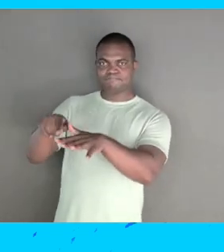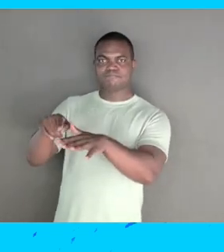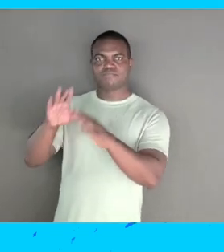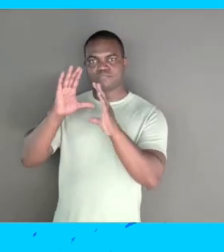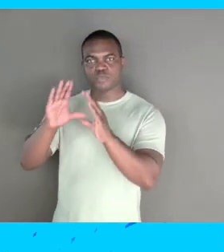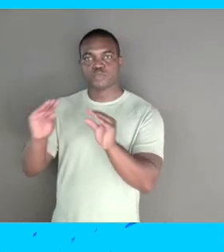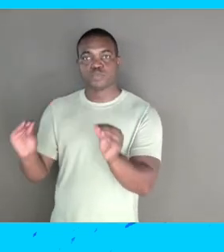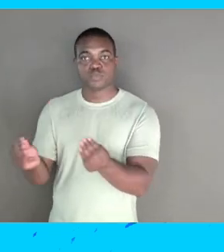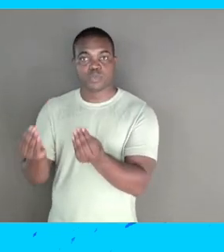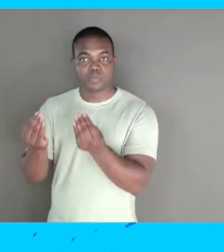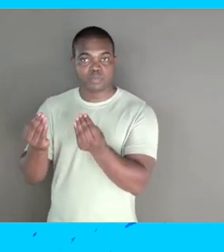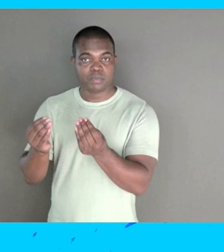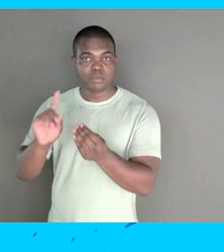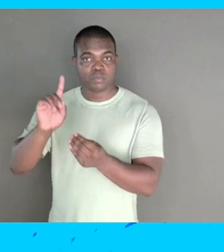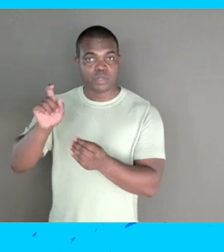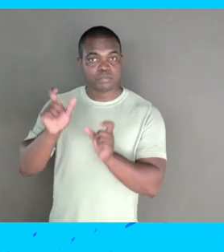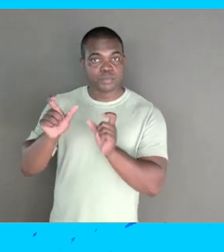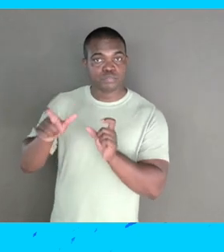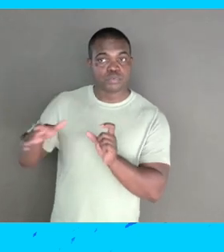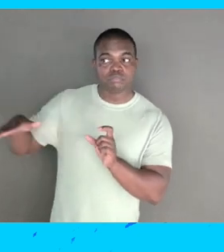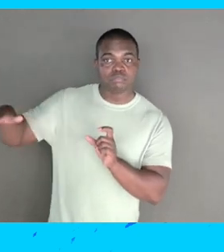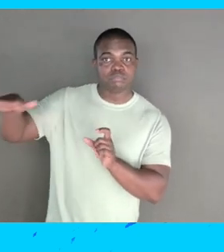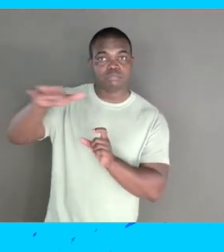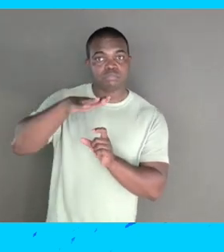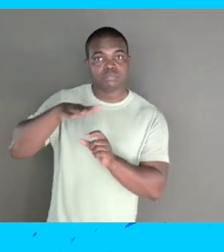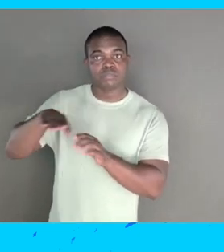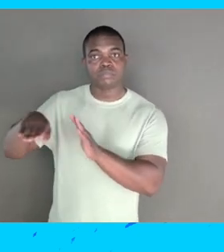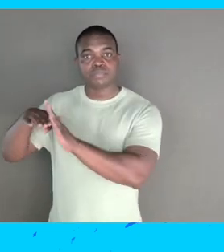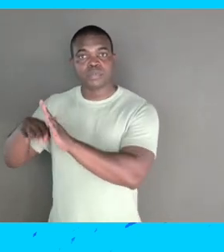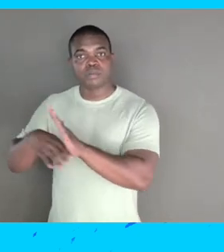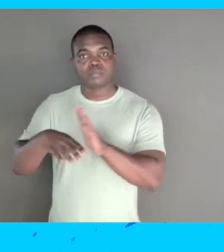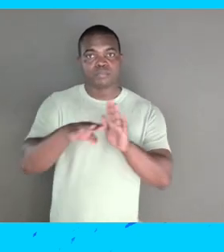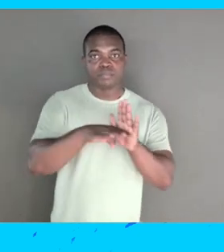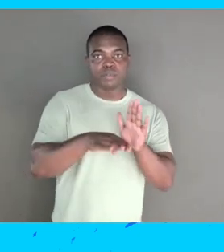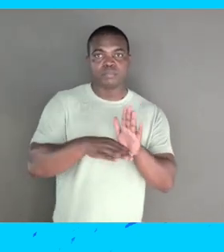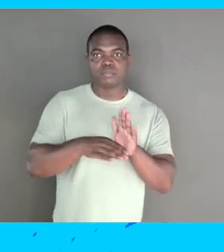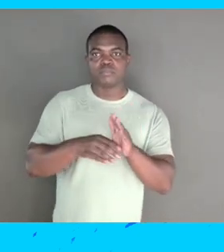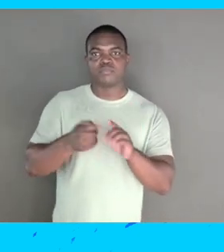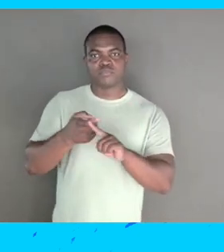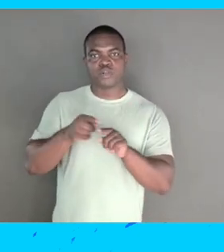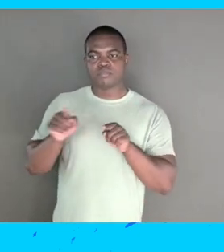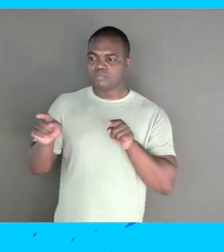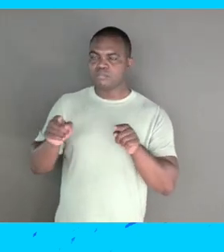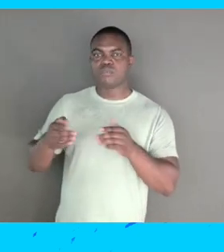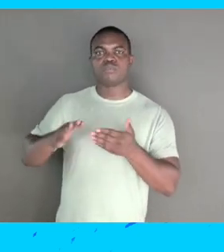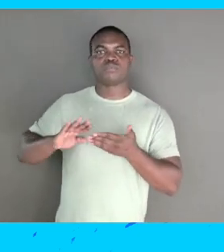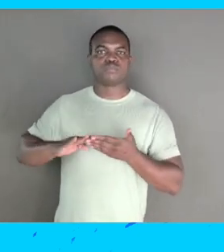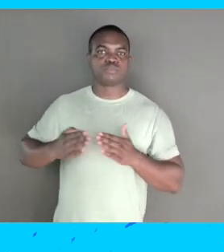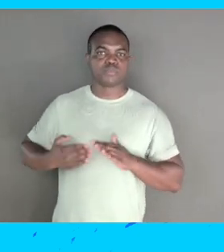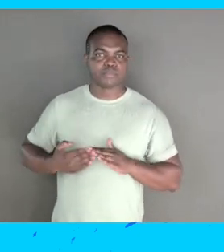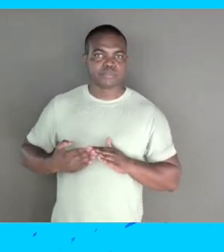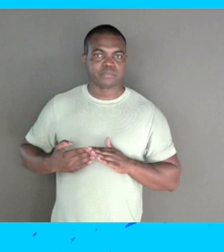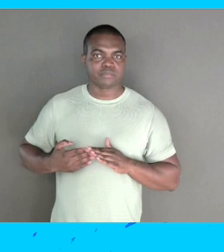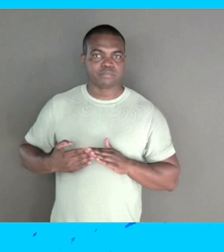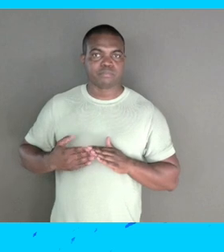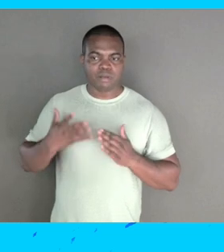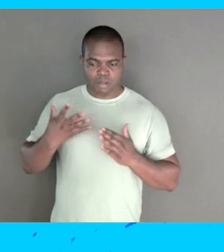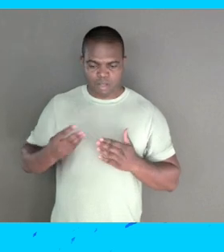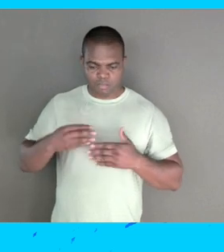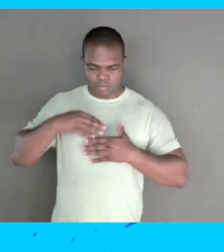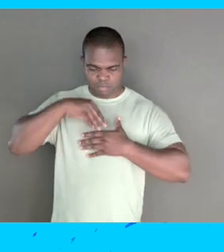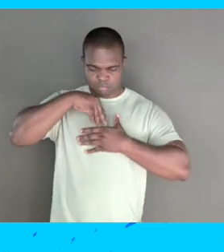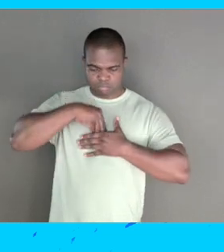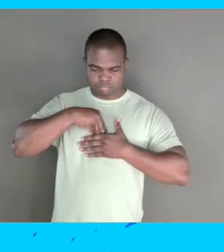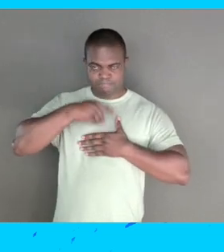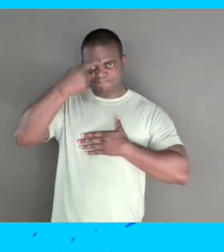these programs, but most people in the community come with unhealed traumas. So I prefer that we should provide mental health intervention